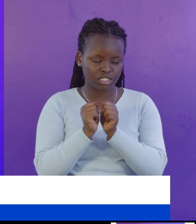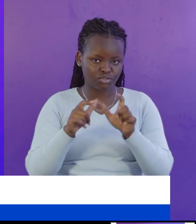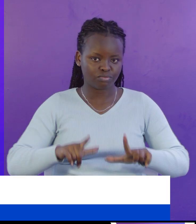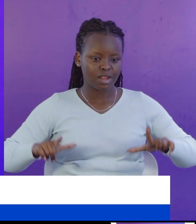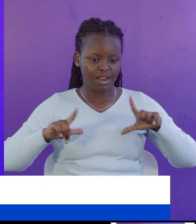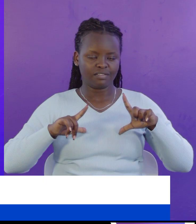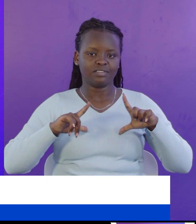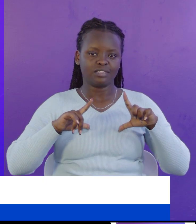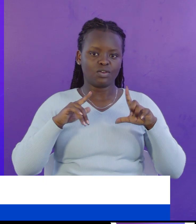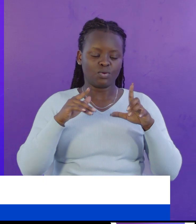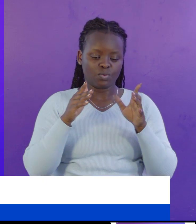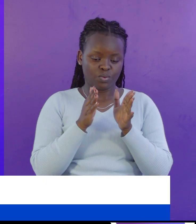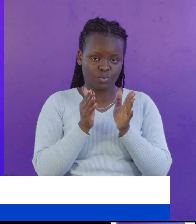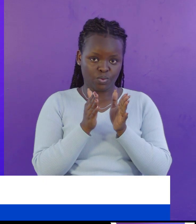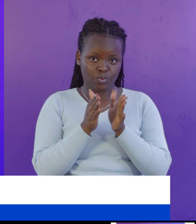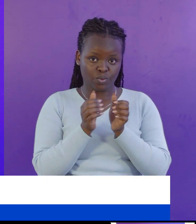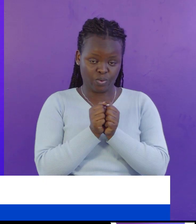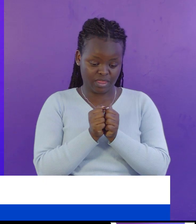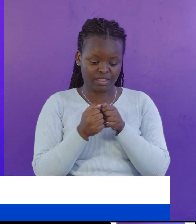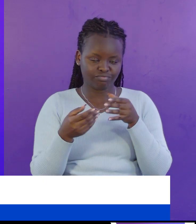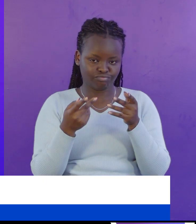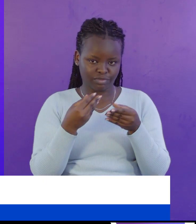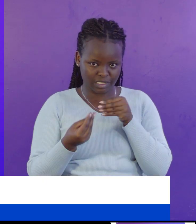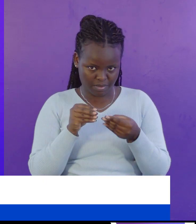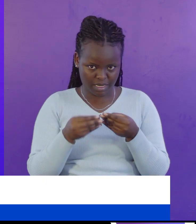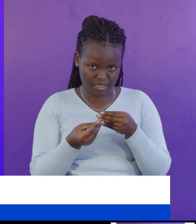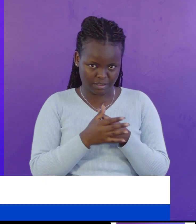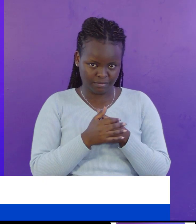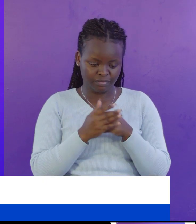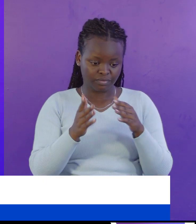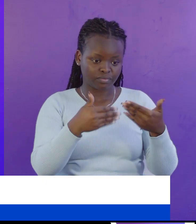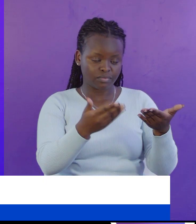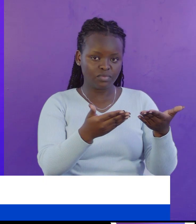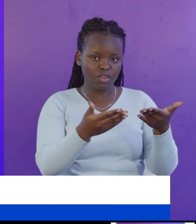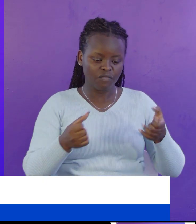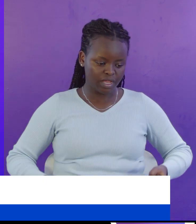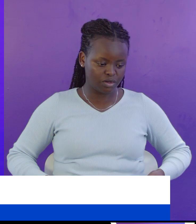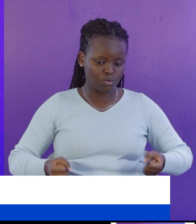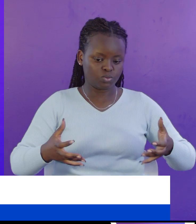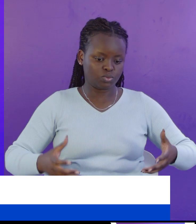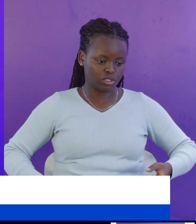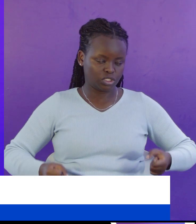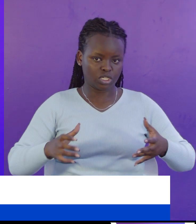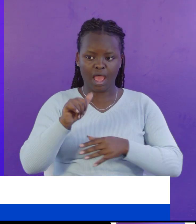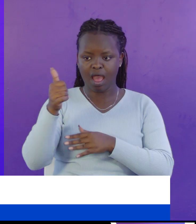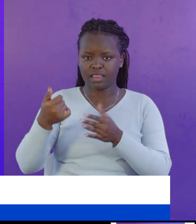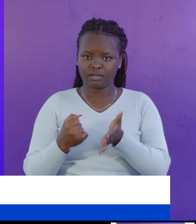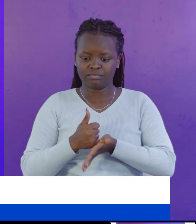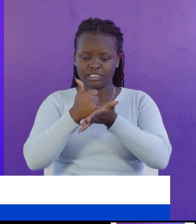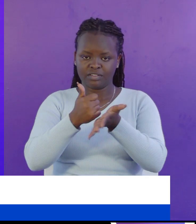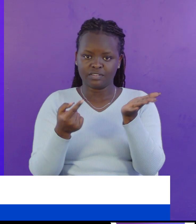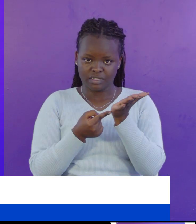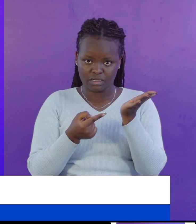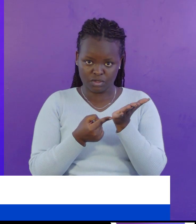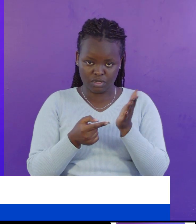physical disabilities. The partnership will focus on providing essential wheelchairs and other assistive technology